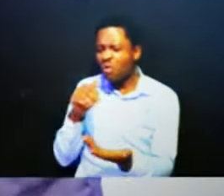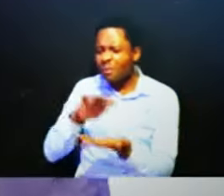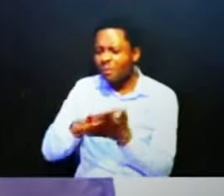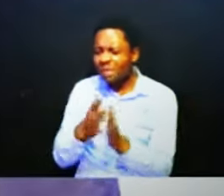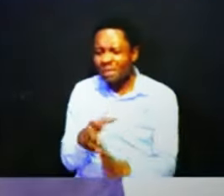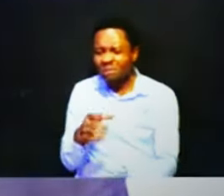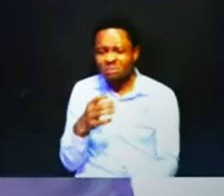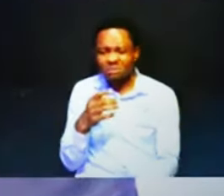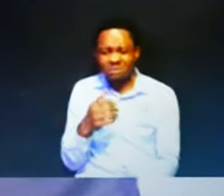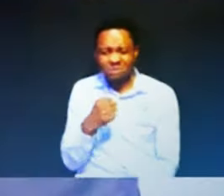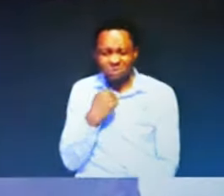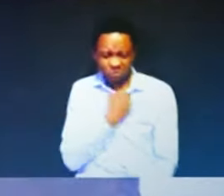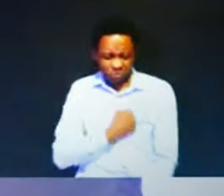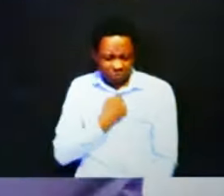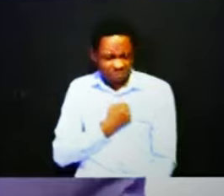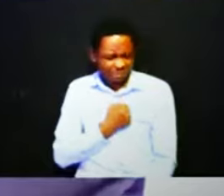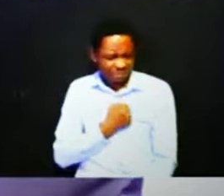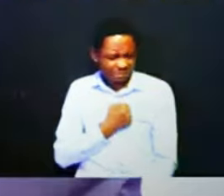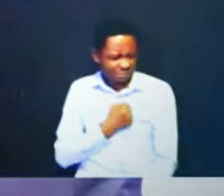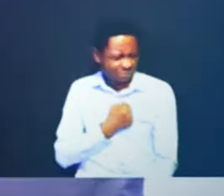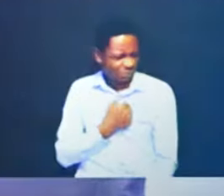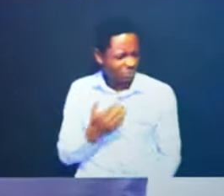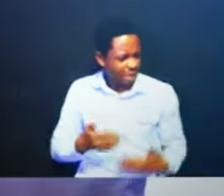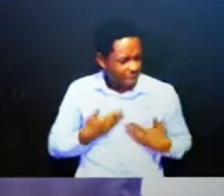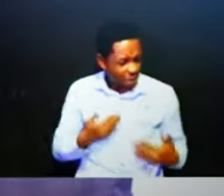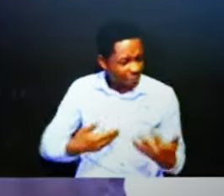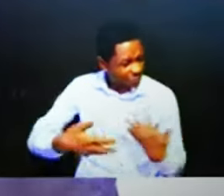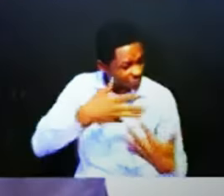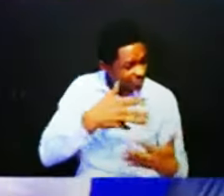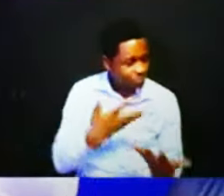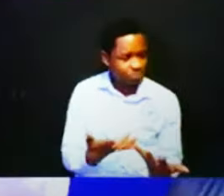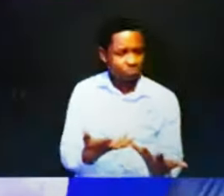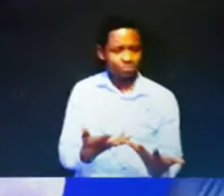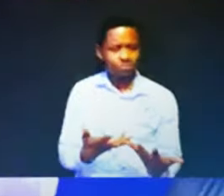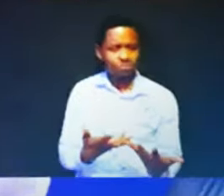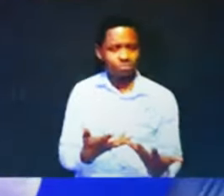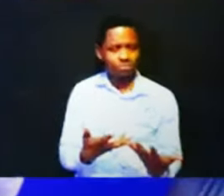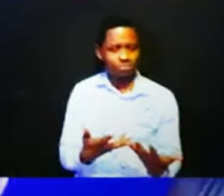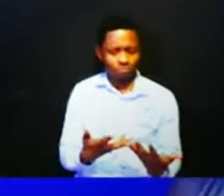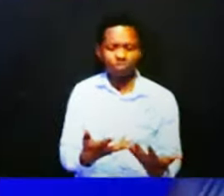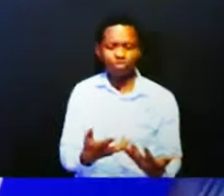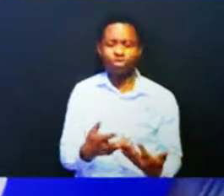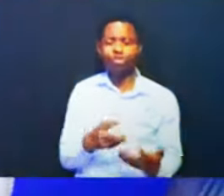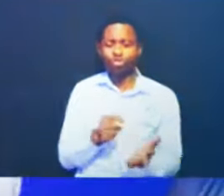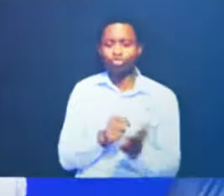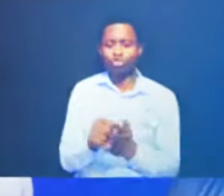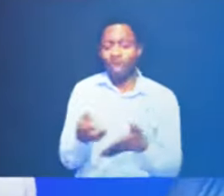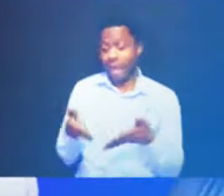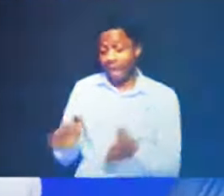wanyi de oyesa ade no amfiri mu mu. So give room for people's failings.